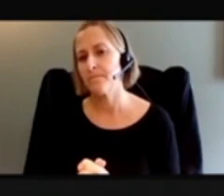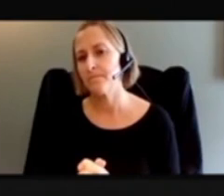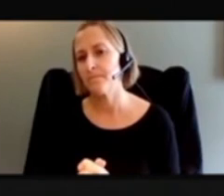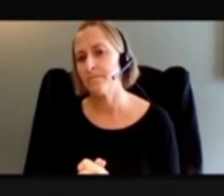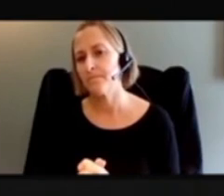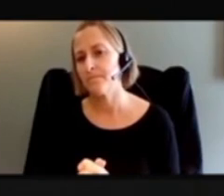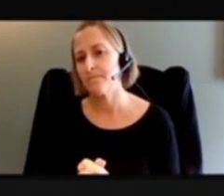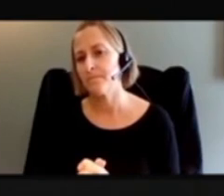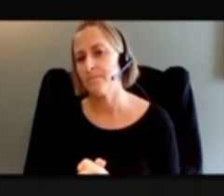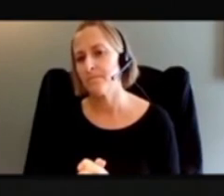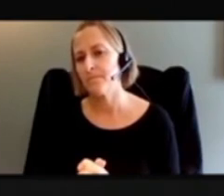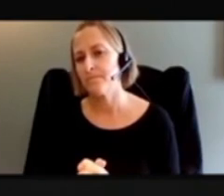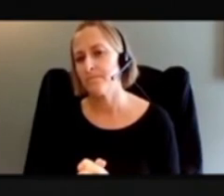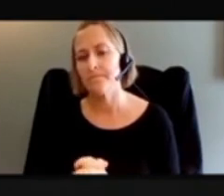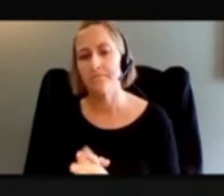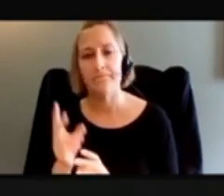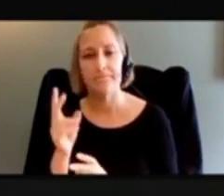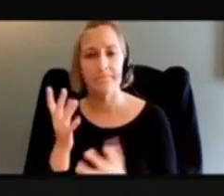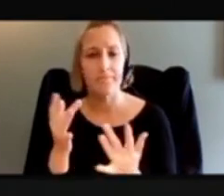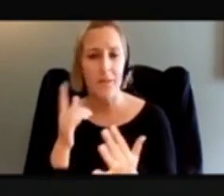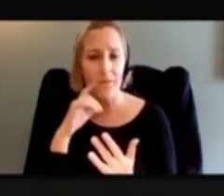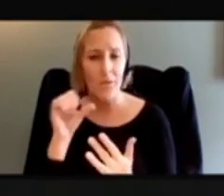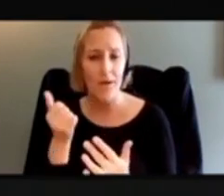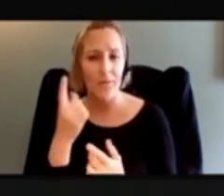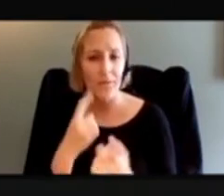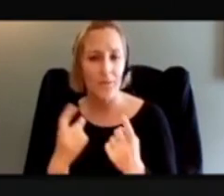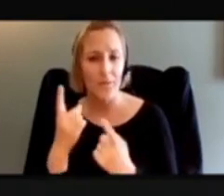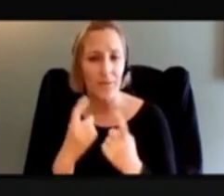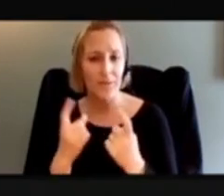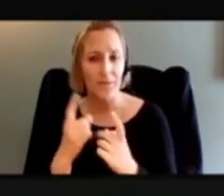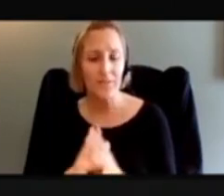Let's see if any other questions.